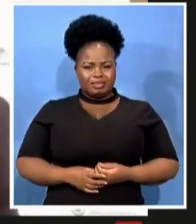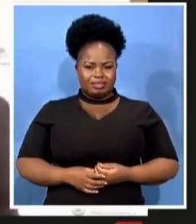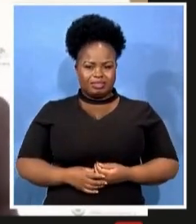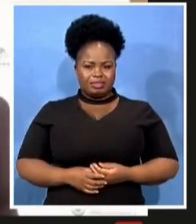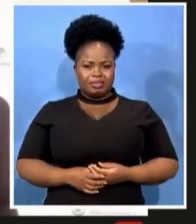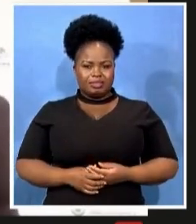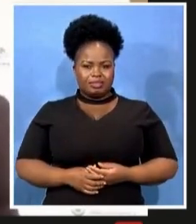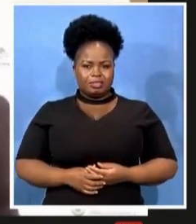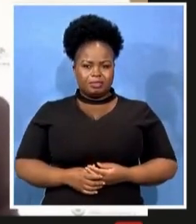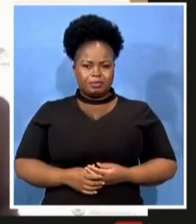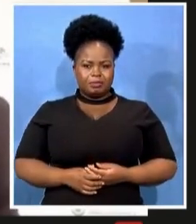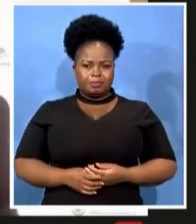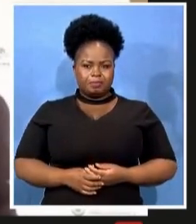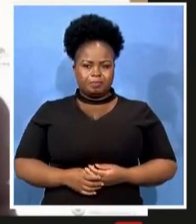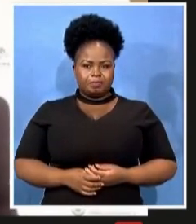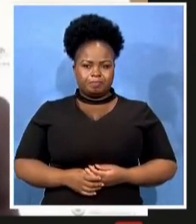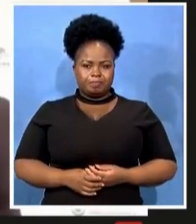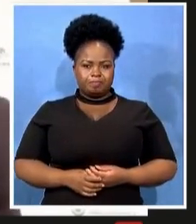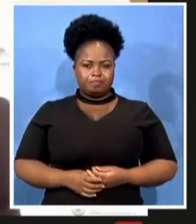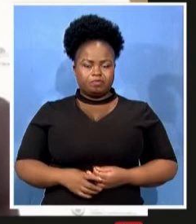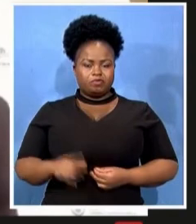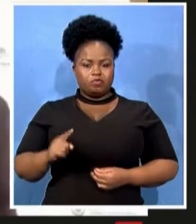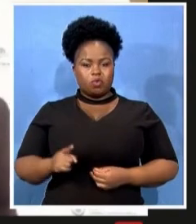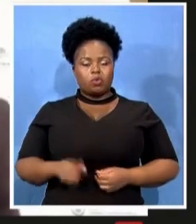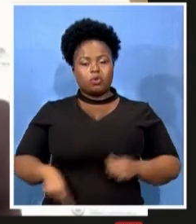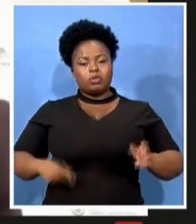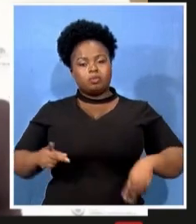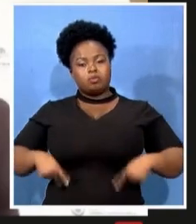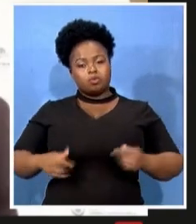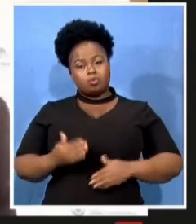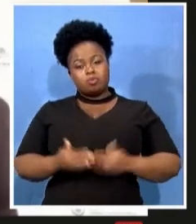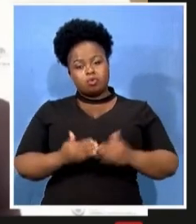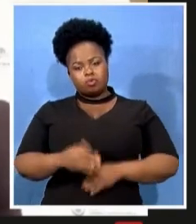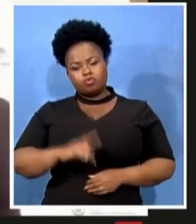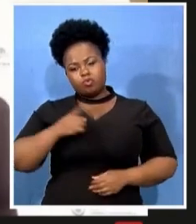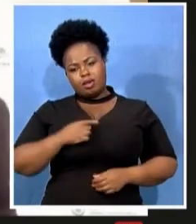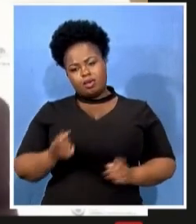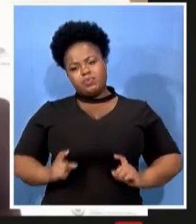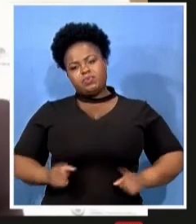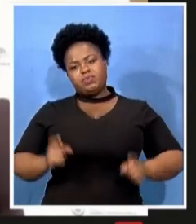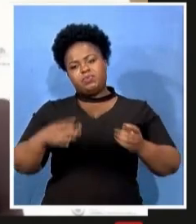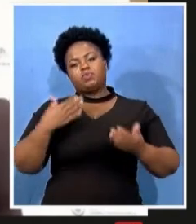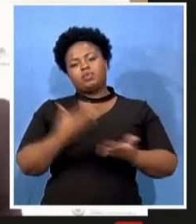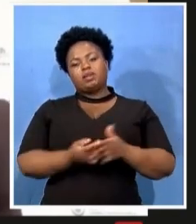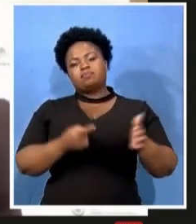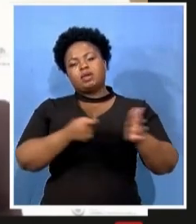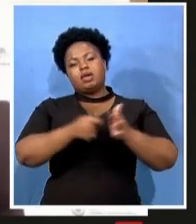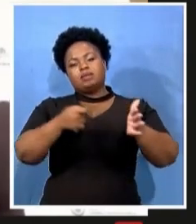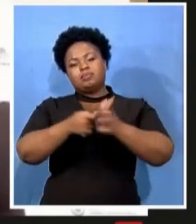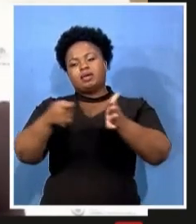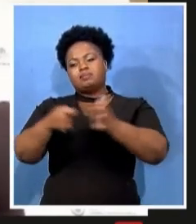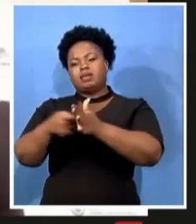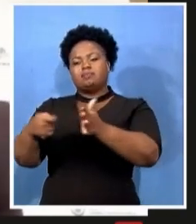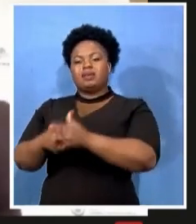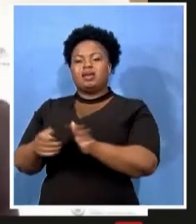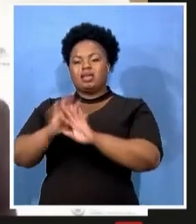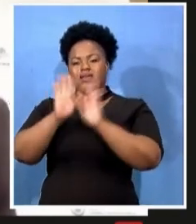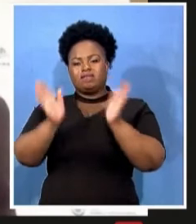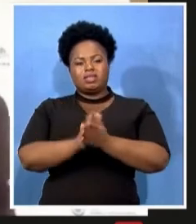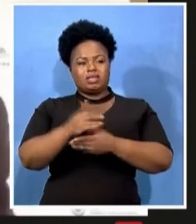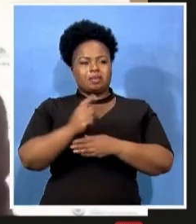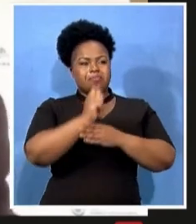procurement processes, that you can speedily procure and purchase and pay and get